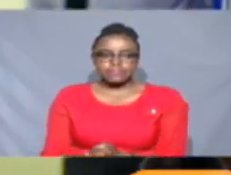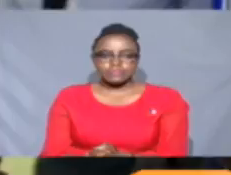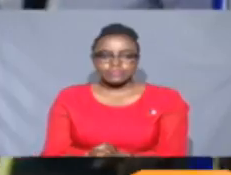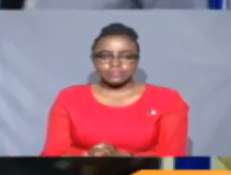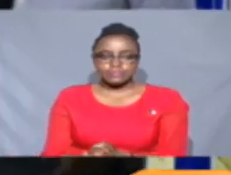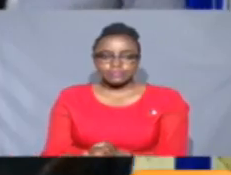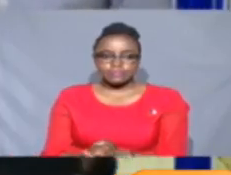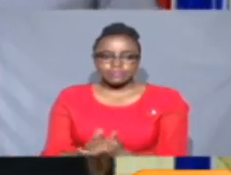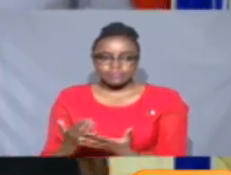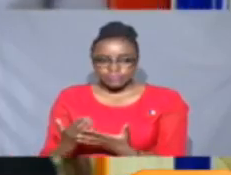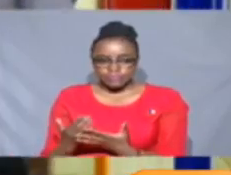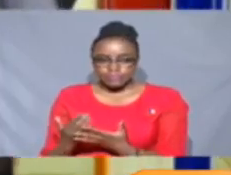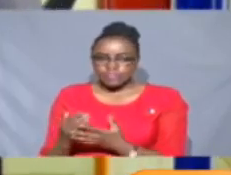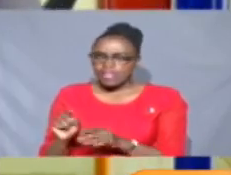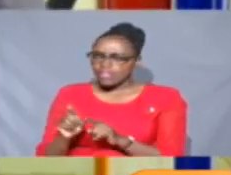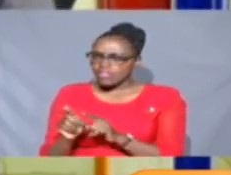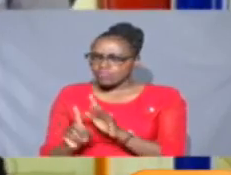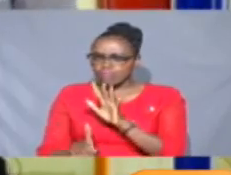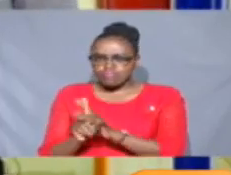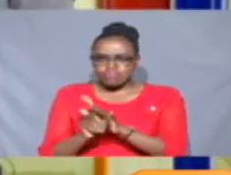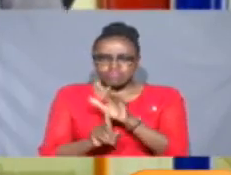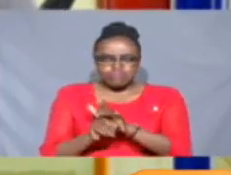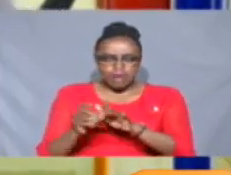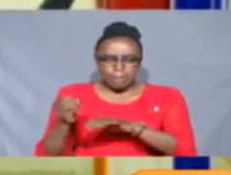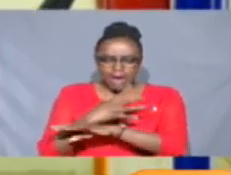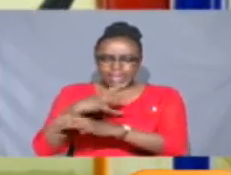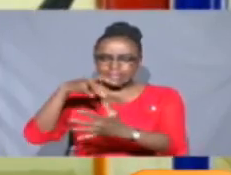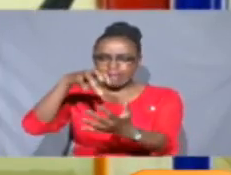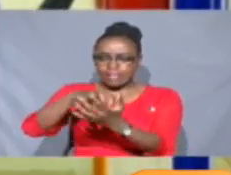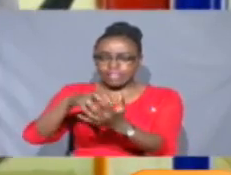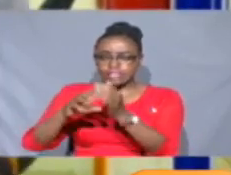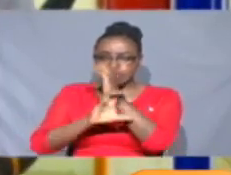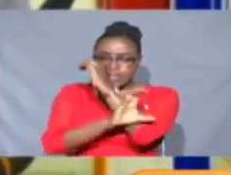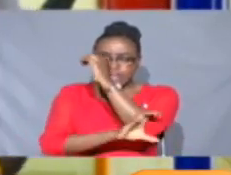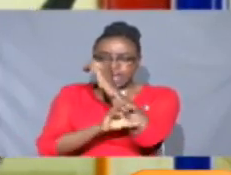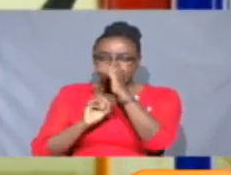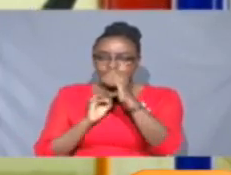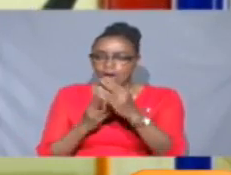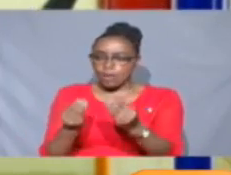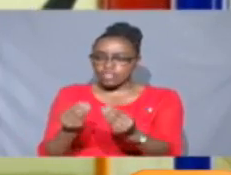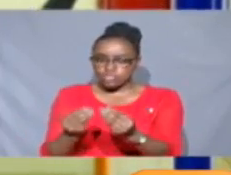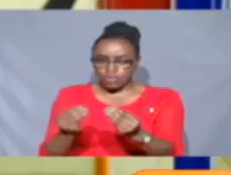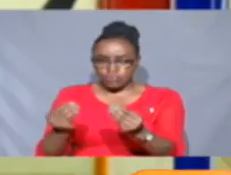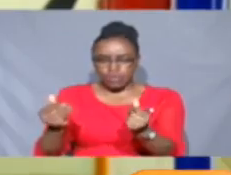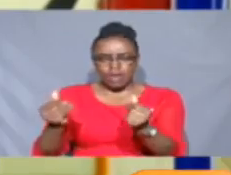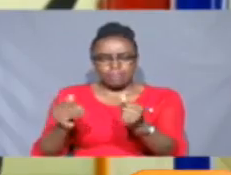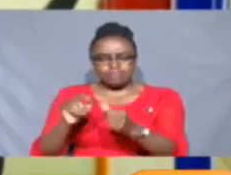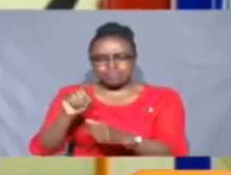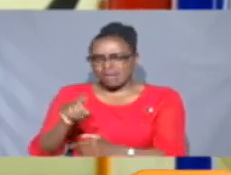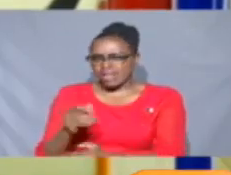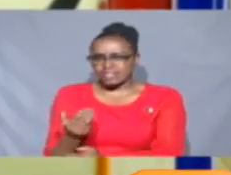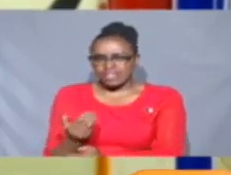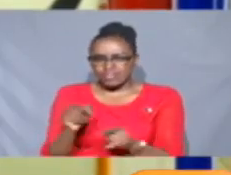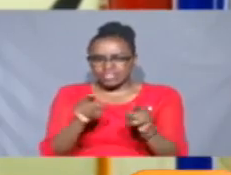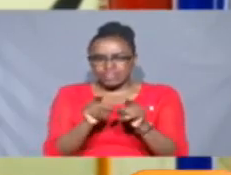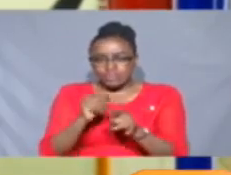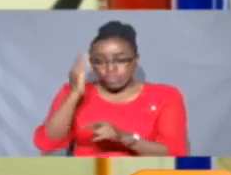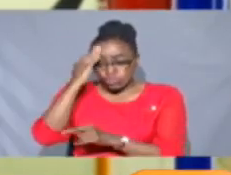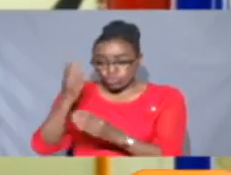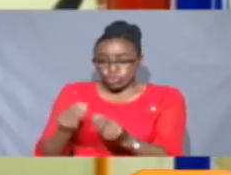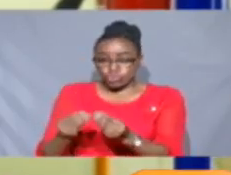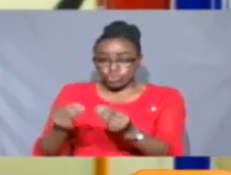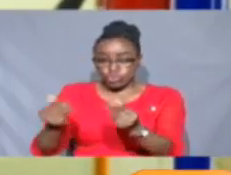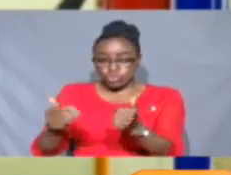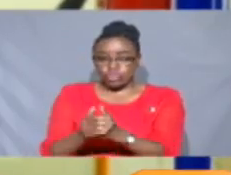With the exponential rise in cancer cases in our country, solutions are paramount. And to find these